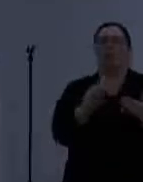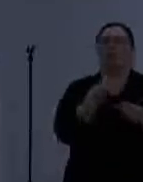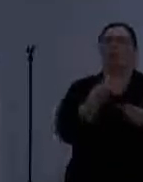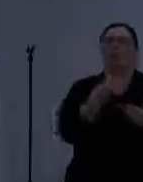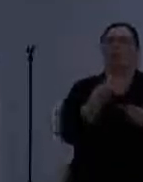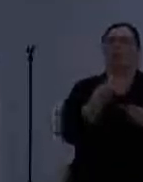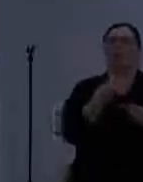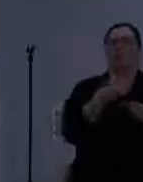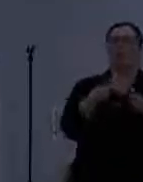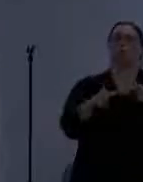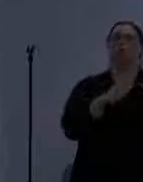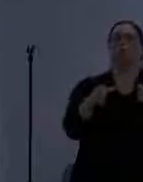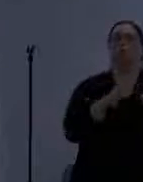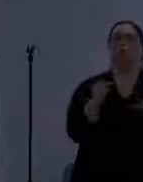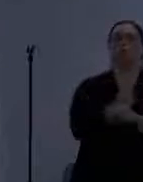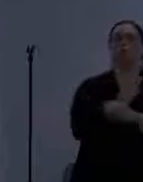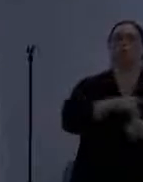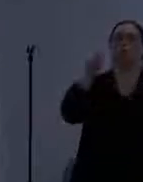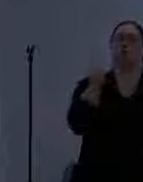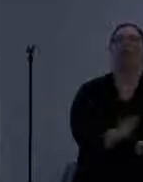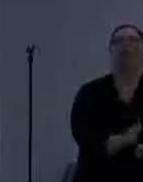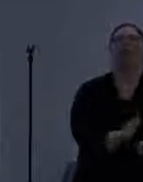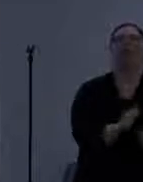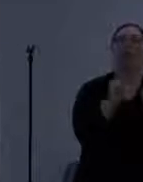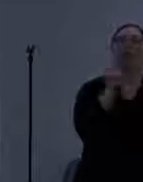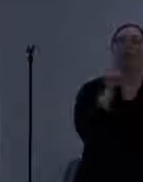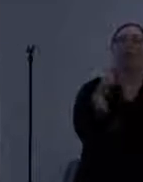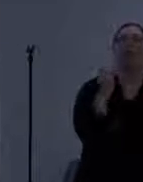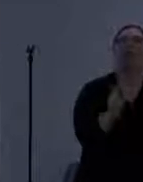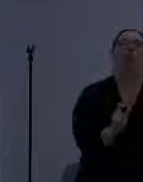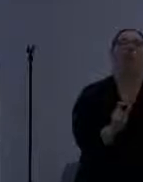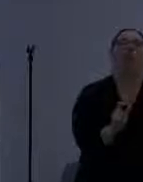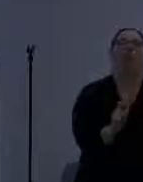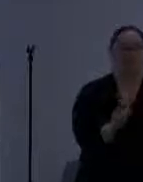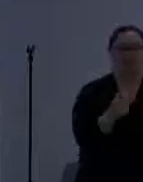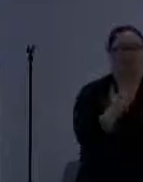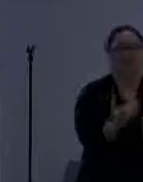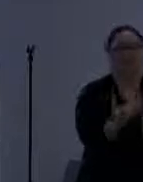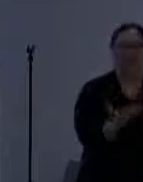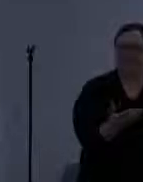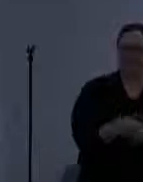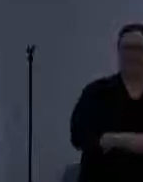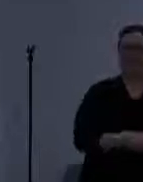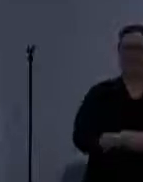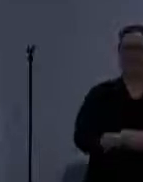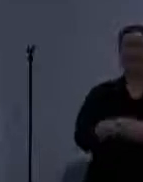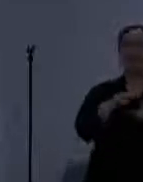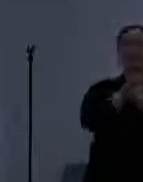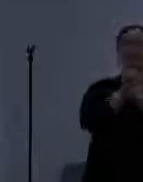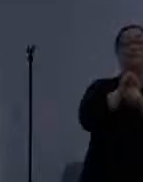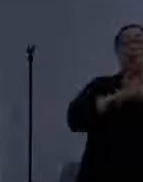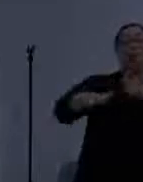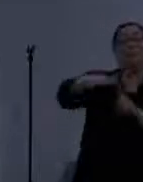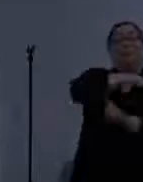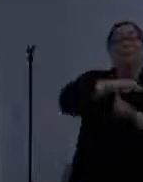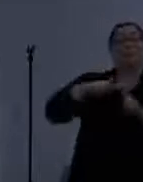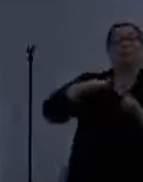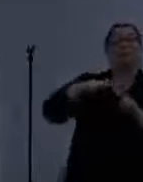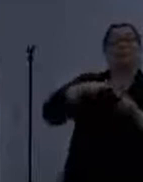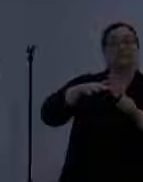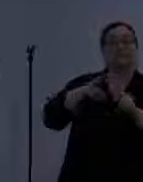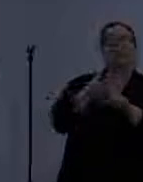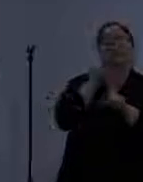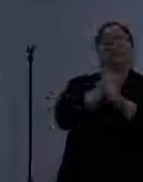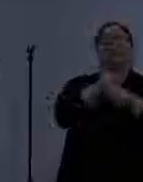used to control behaviour, then that's a chemical restraint. Environmental restraints, that can be where cupboards